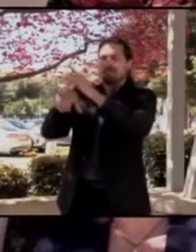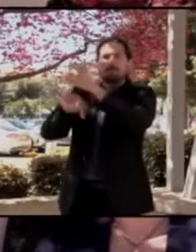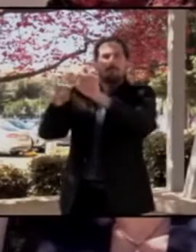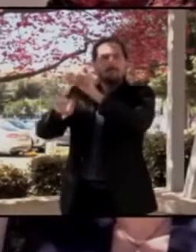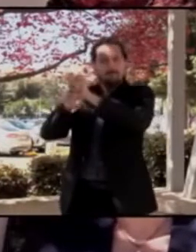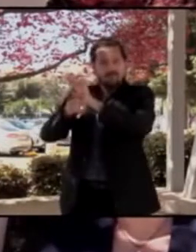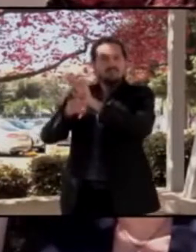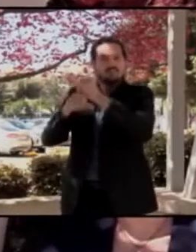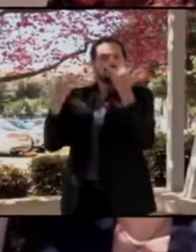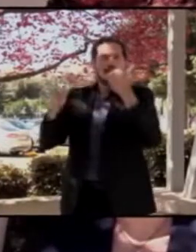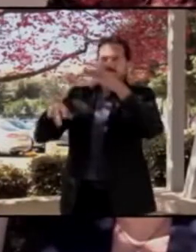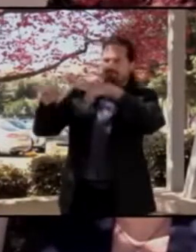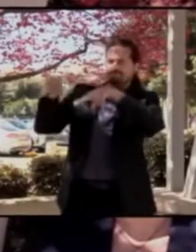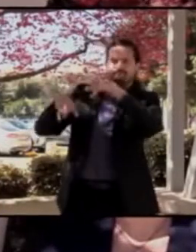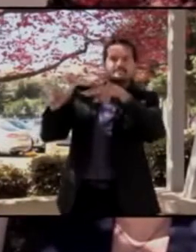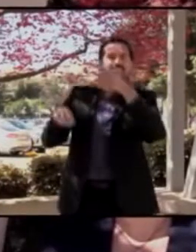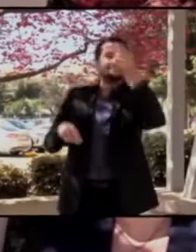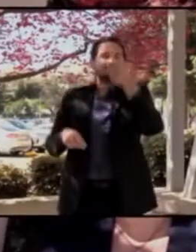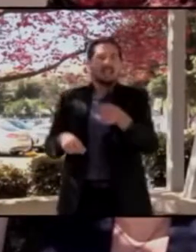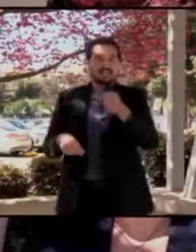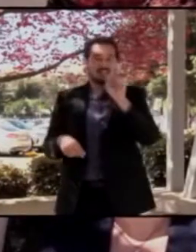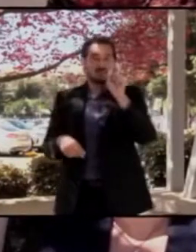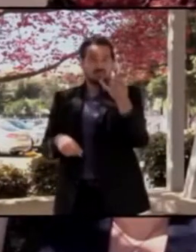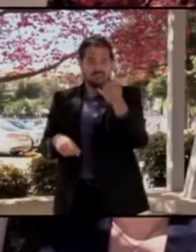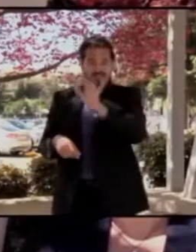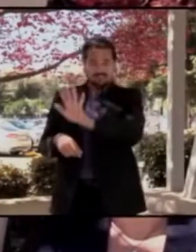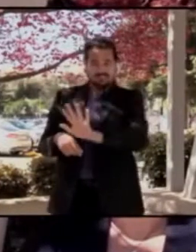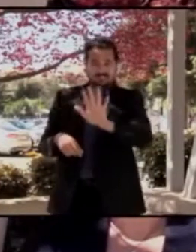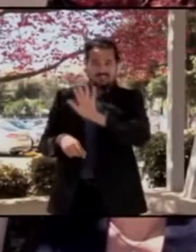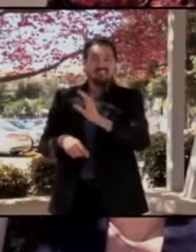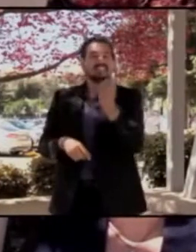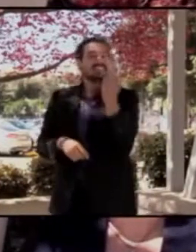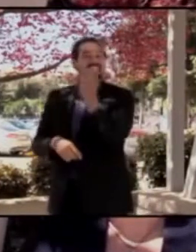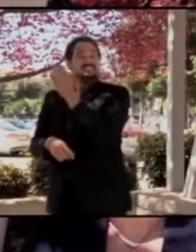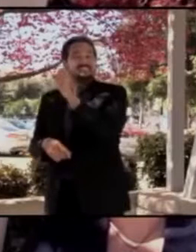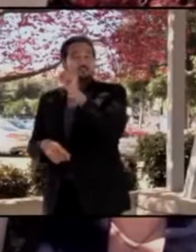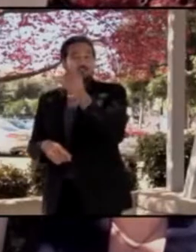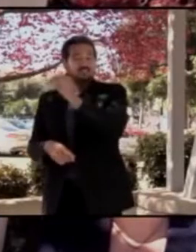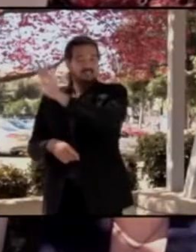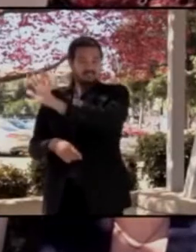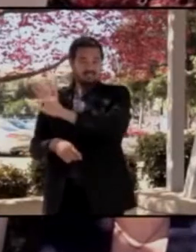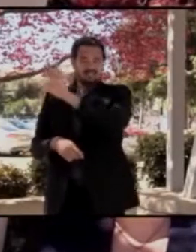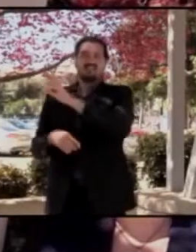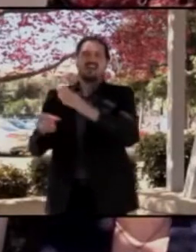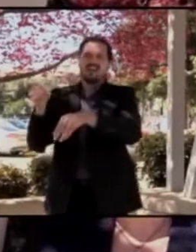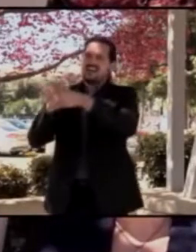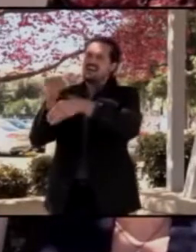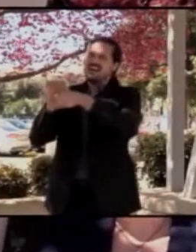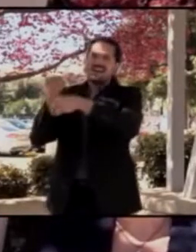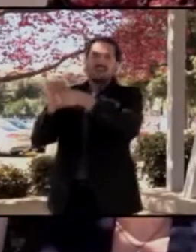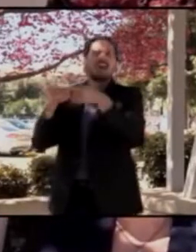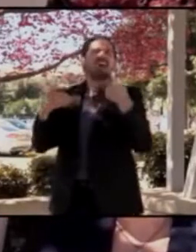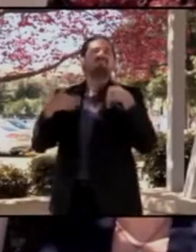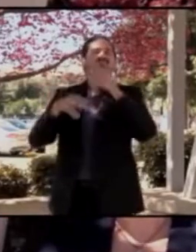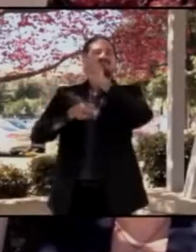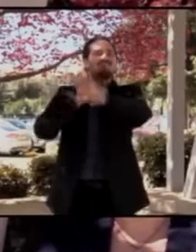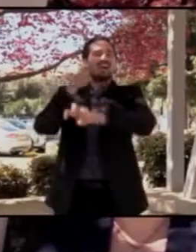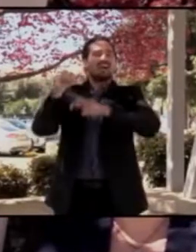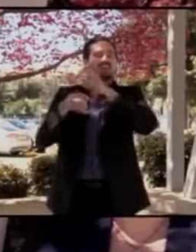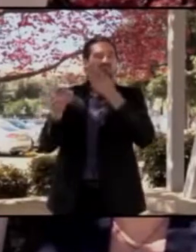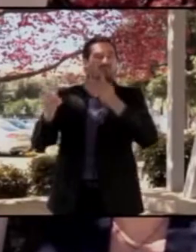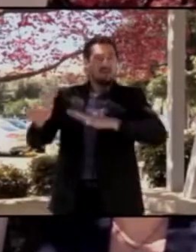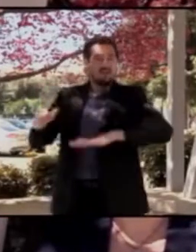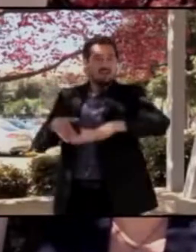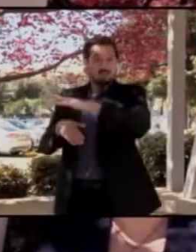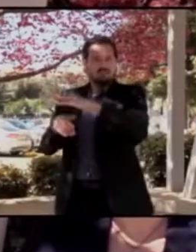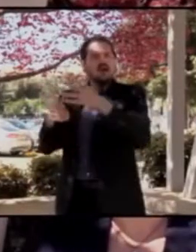Jose, and our fairground site also will be having appointments available, walk-up appointments until like 9 o'clock